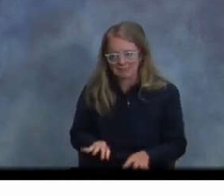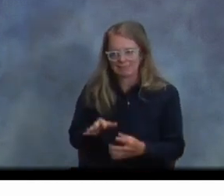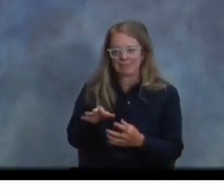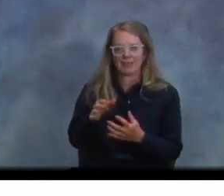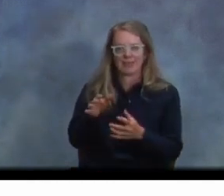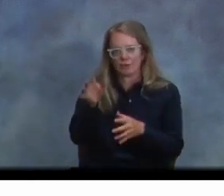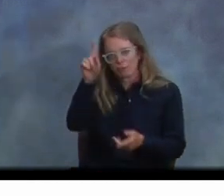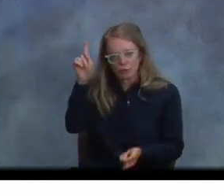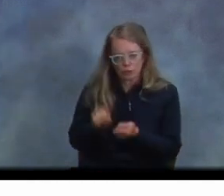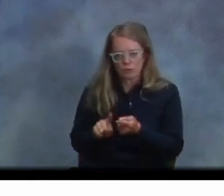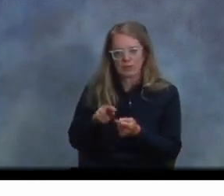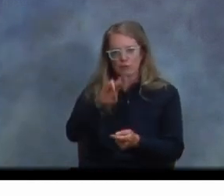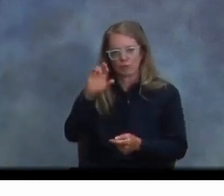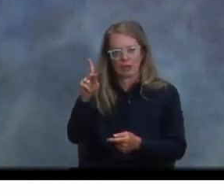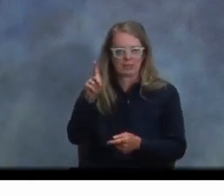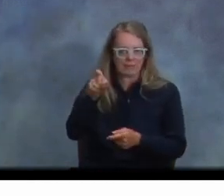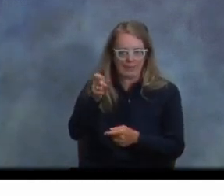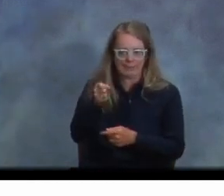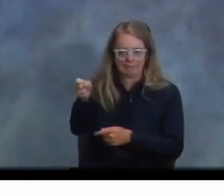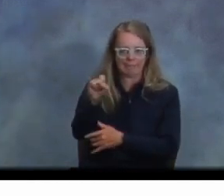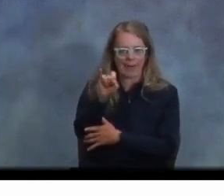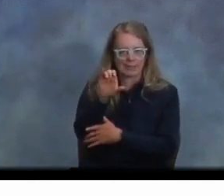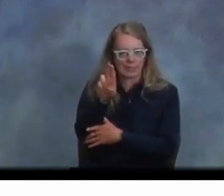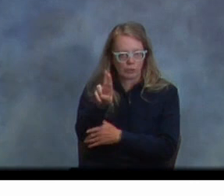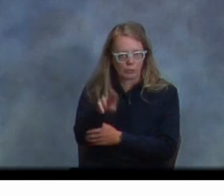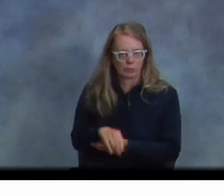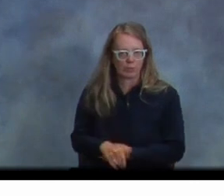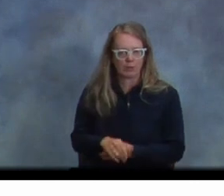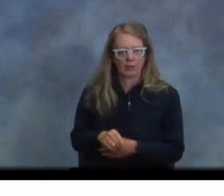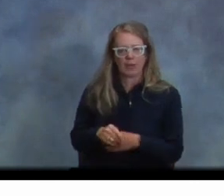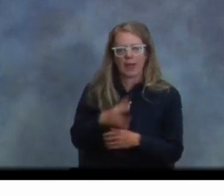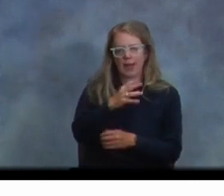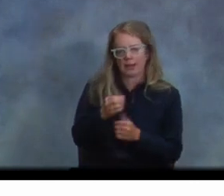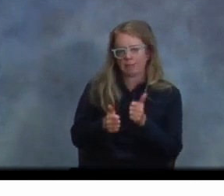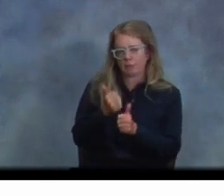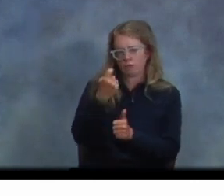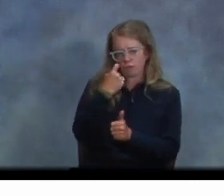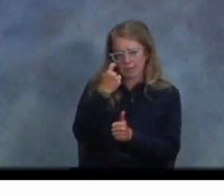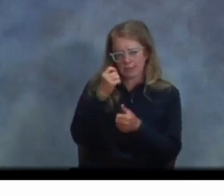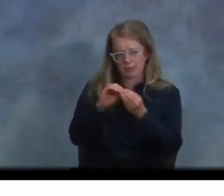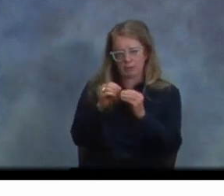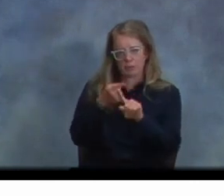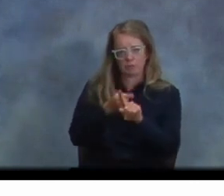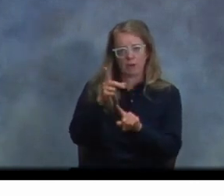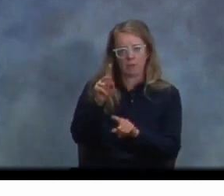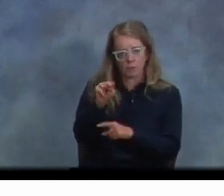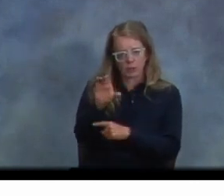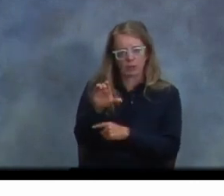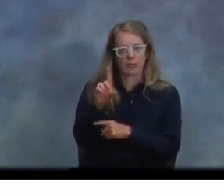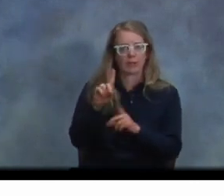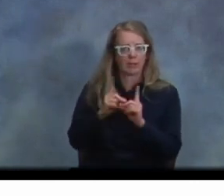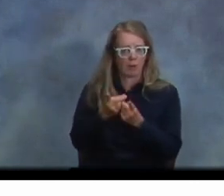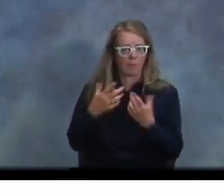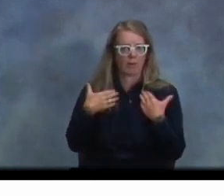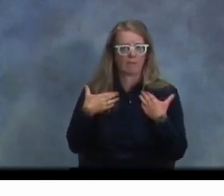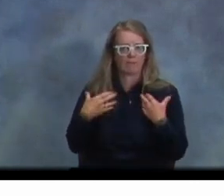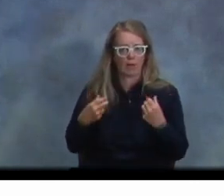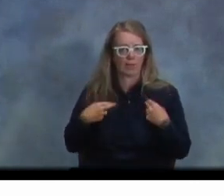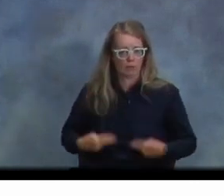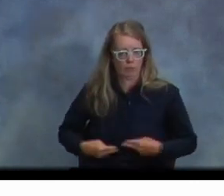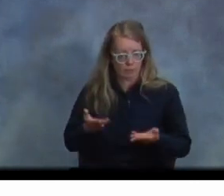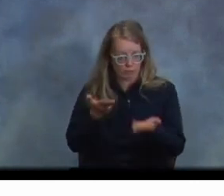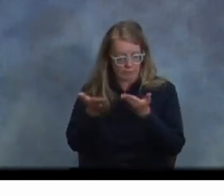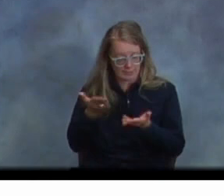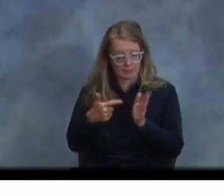ICU intervention. Lastly, most recent data from North Carolina Department of Health and Human Services indicates that the risk of